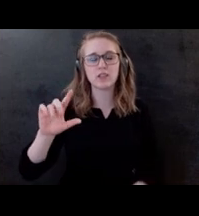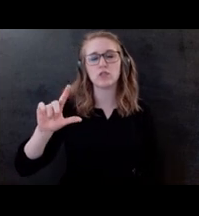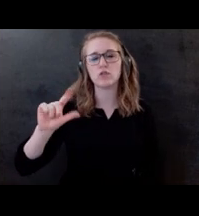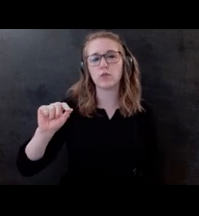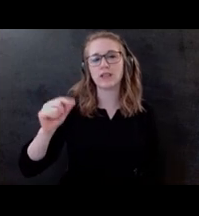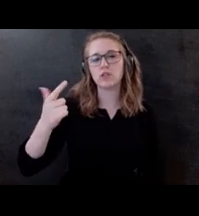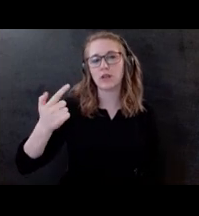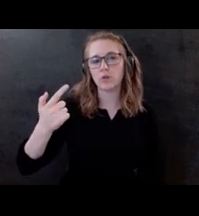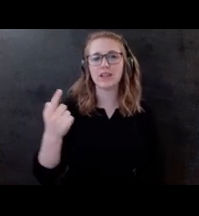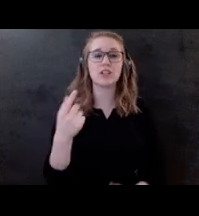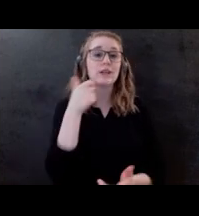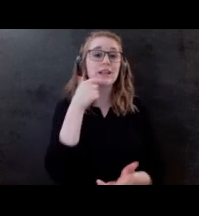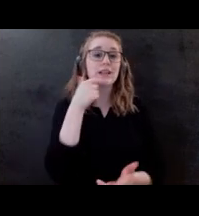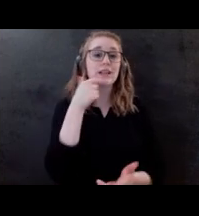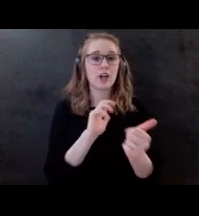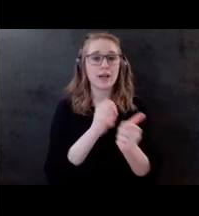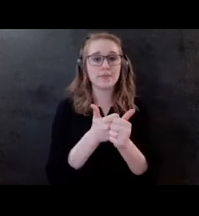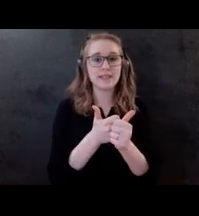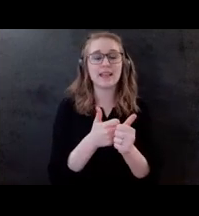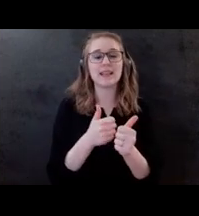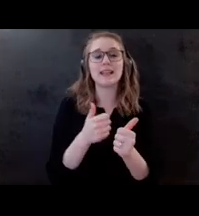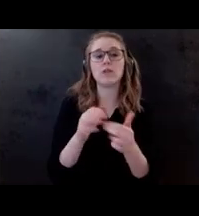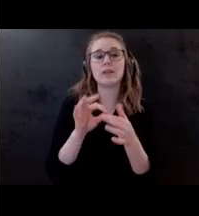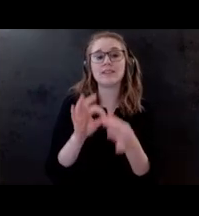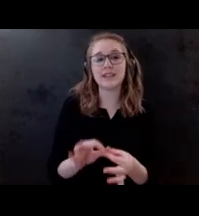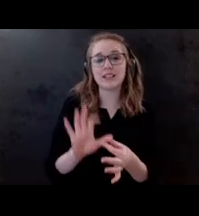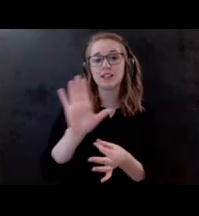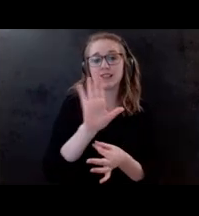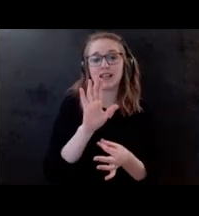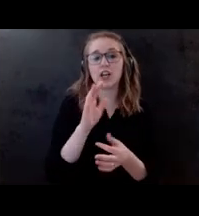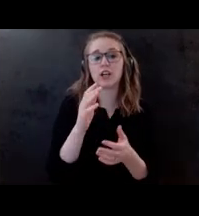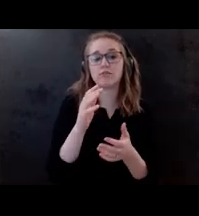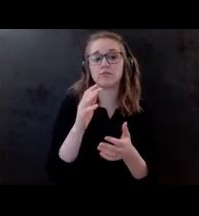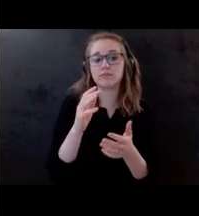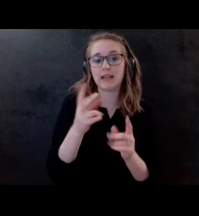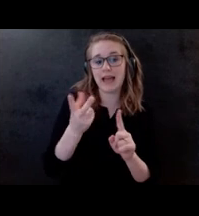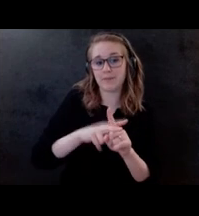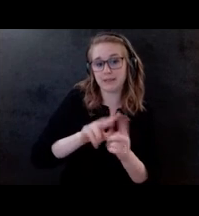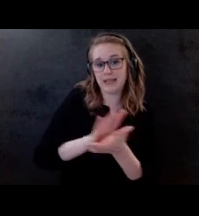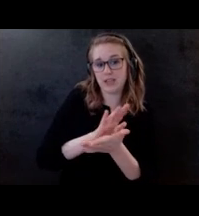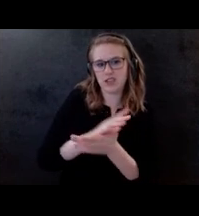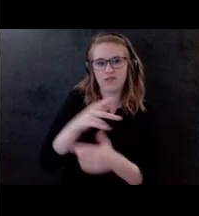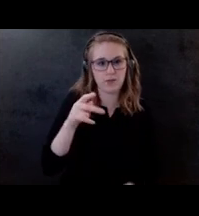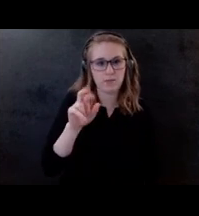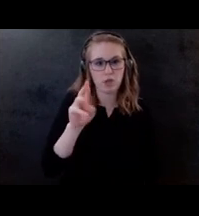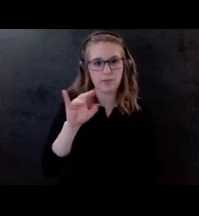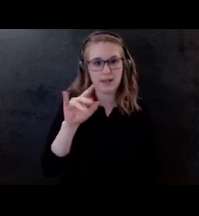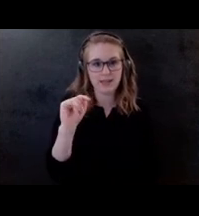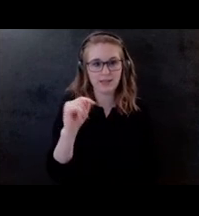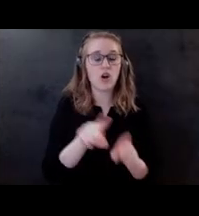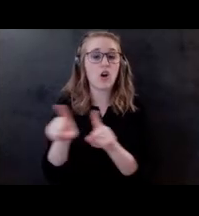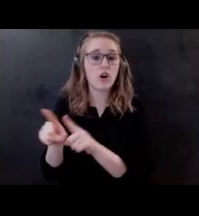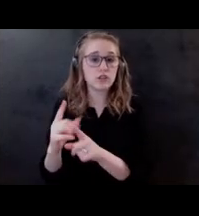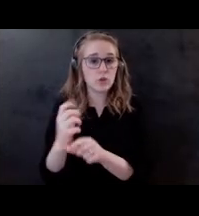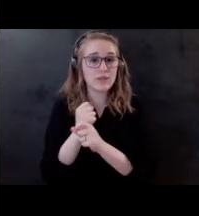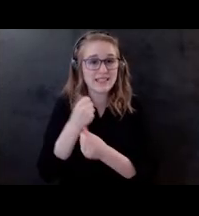September 7th, 2021, there was a letter updating the status of the permit application. And we also received a letter in